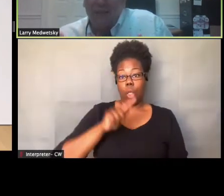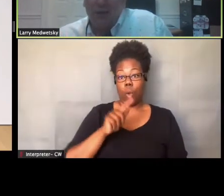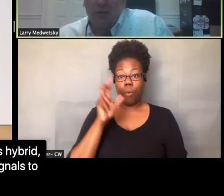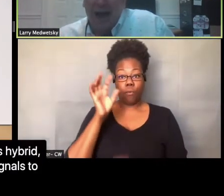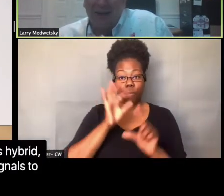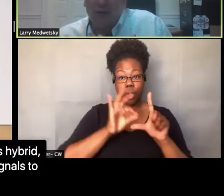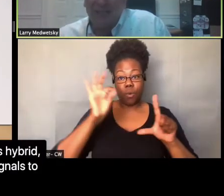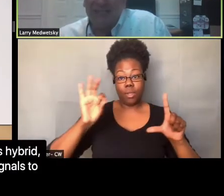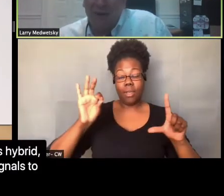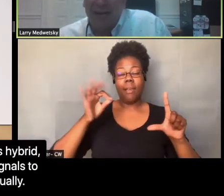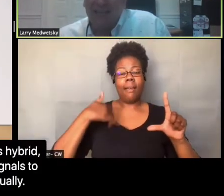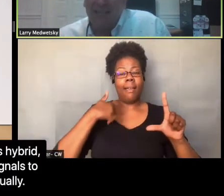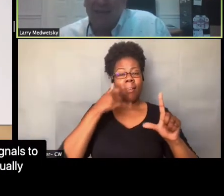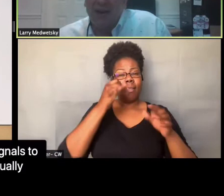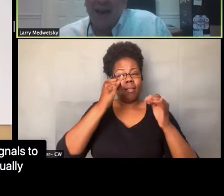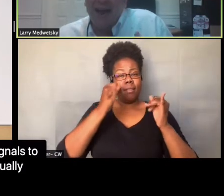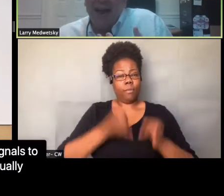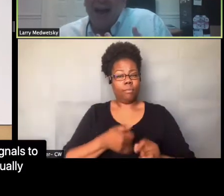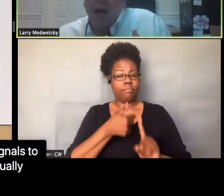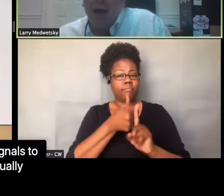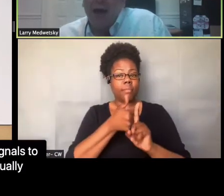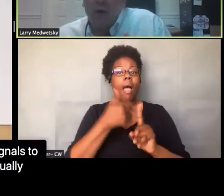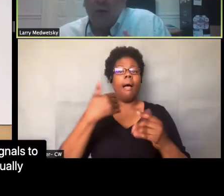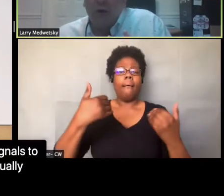the individual actually still has enough